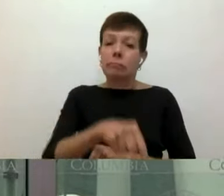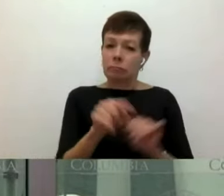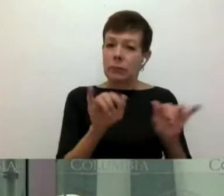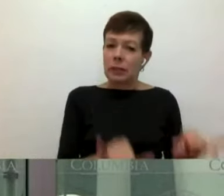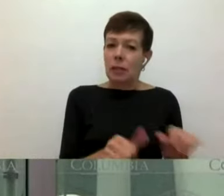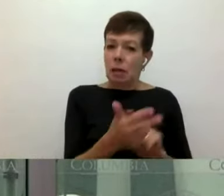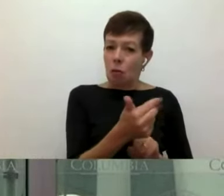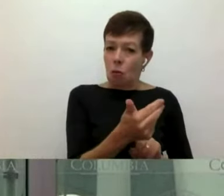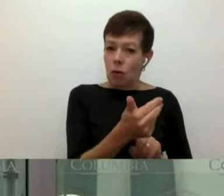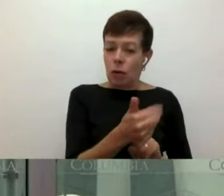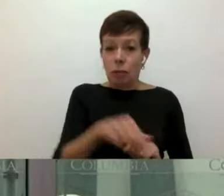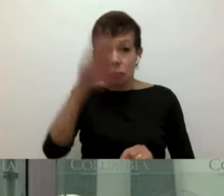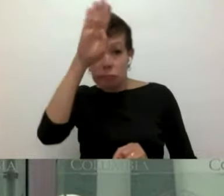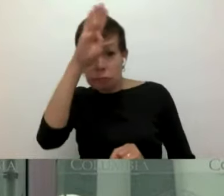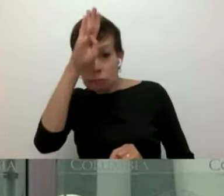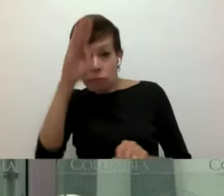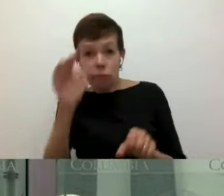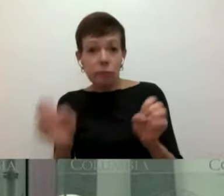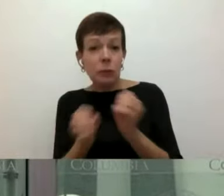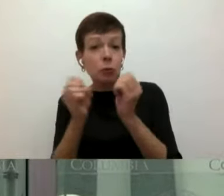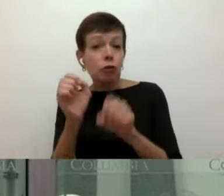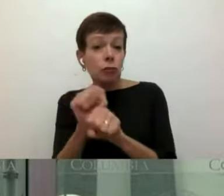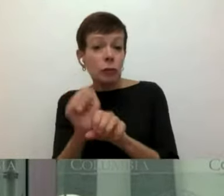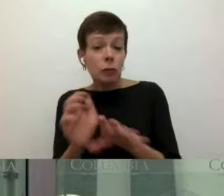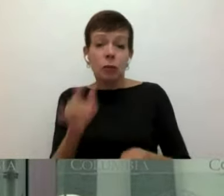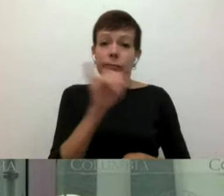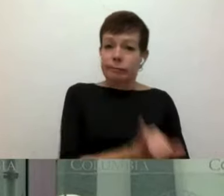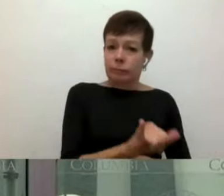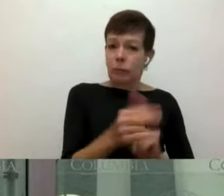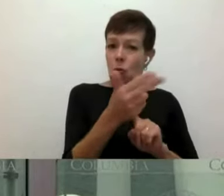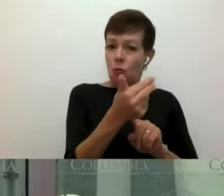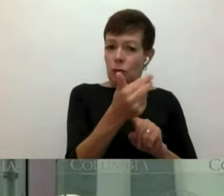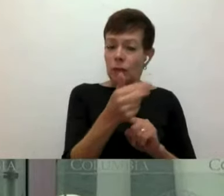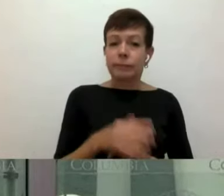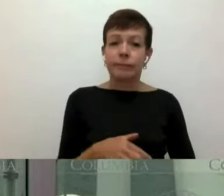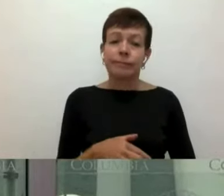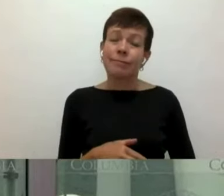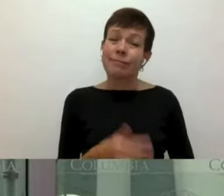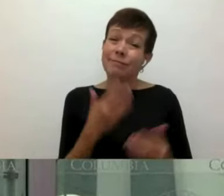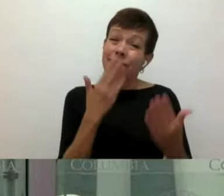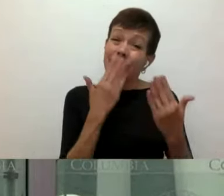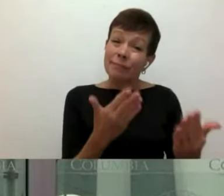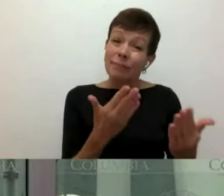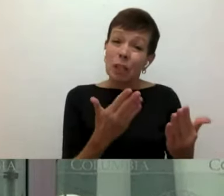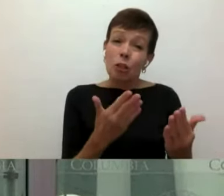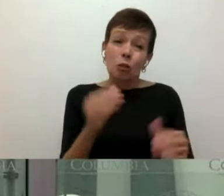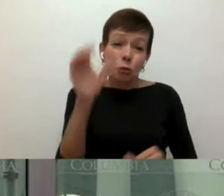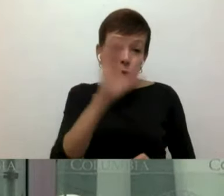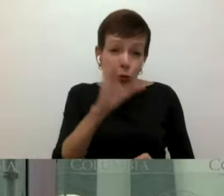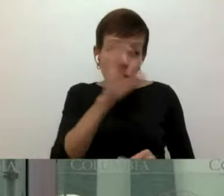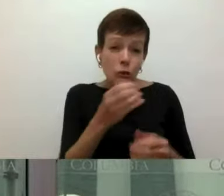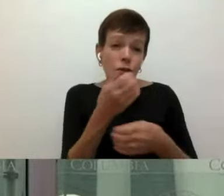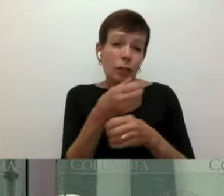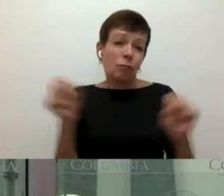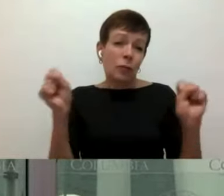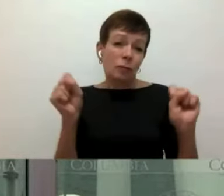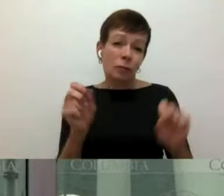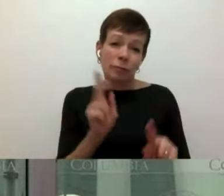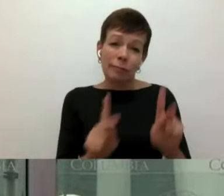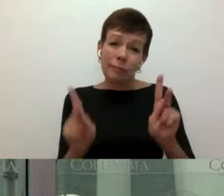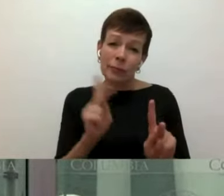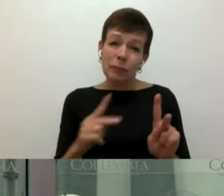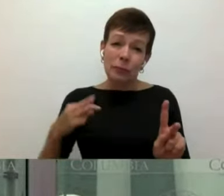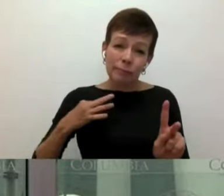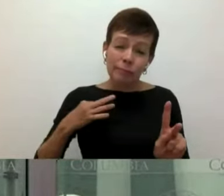and emergency responders had a place to stay. I also want to give a huge thank you to all search and